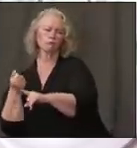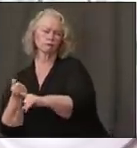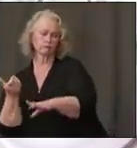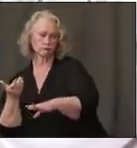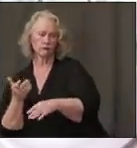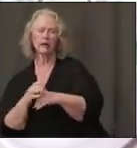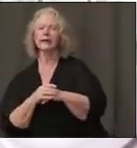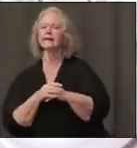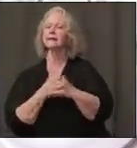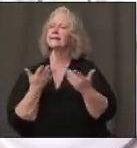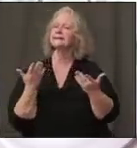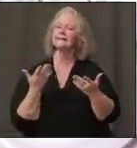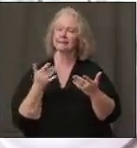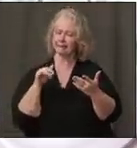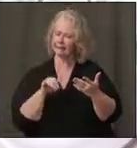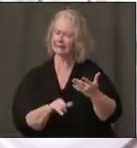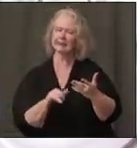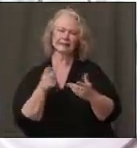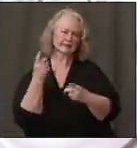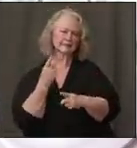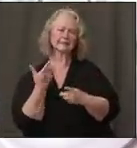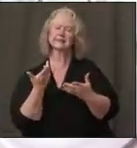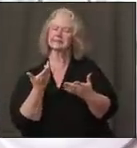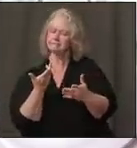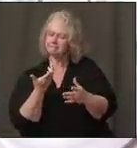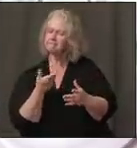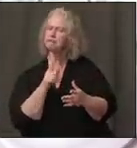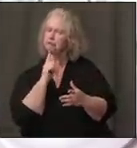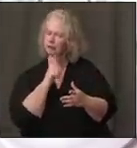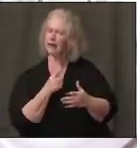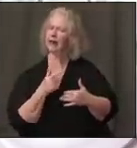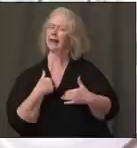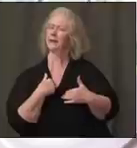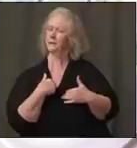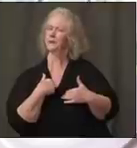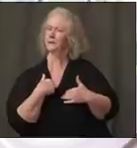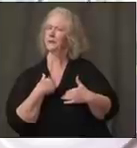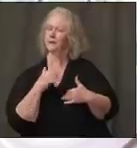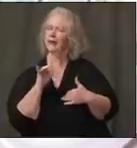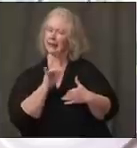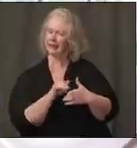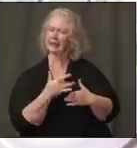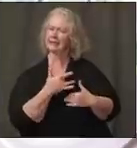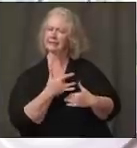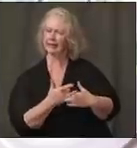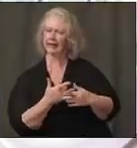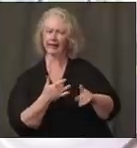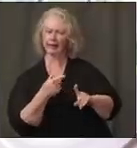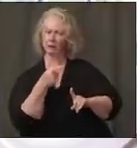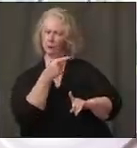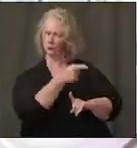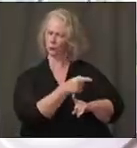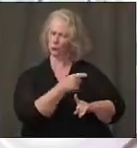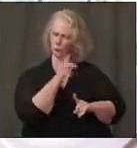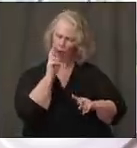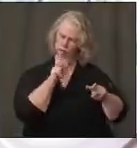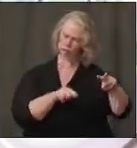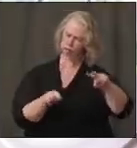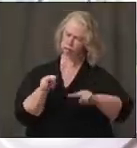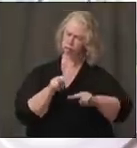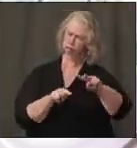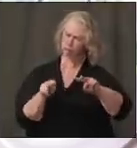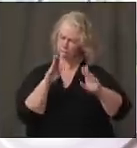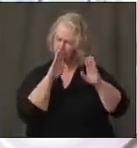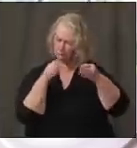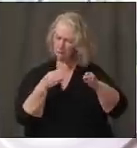And this disease has been no different. And I think, to your credit and to the state's credit, you're thinking very, very heavily on